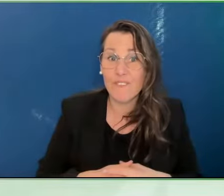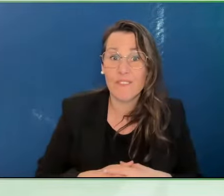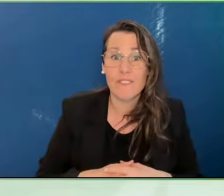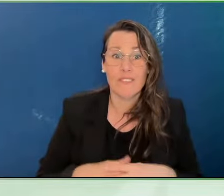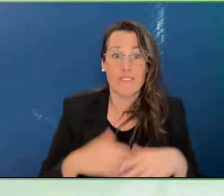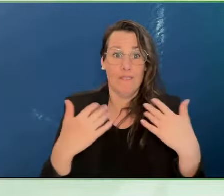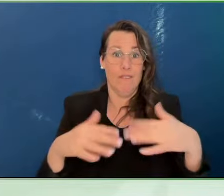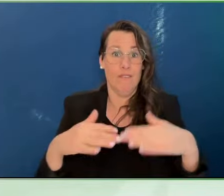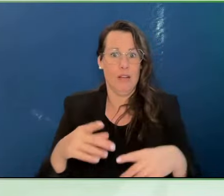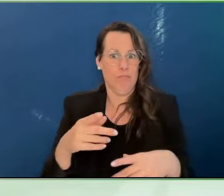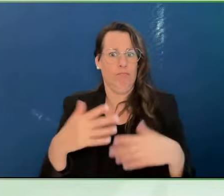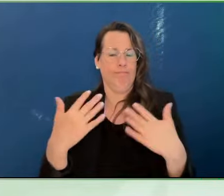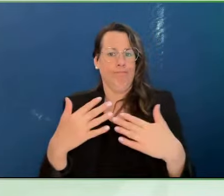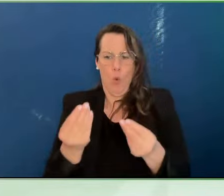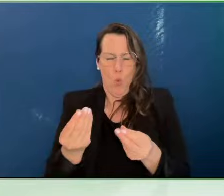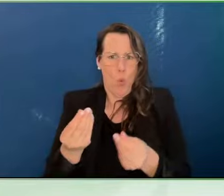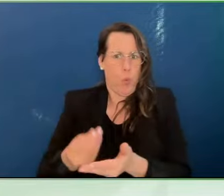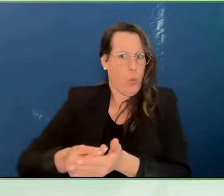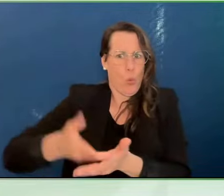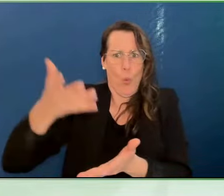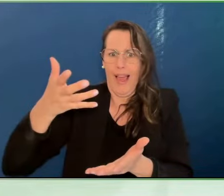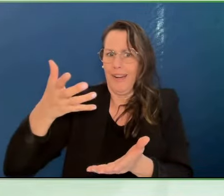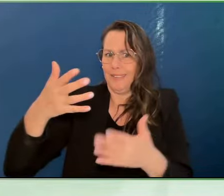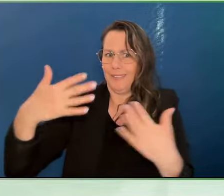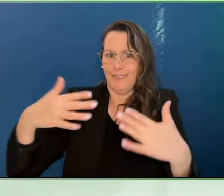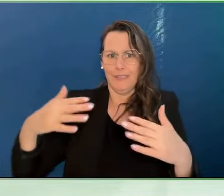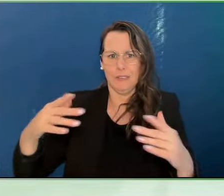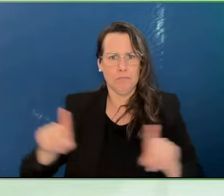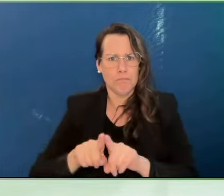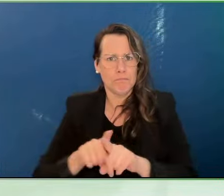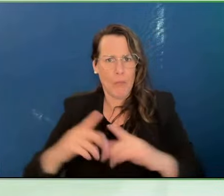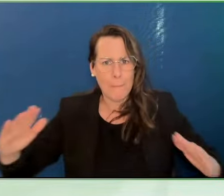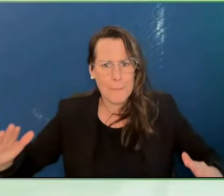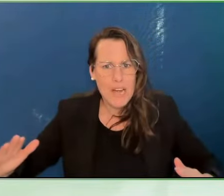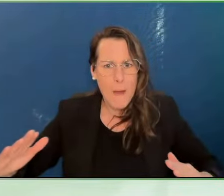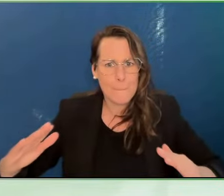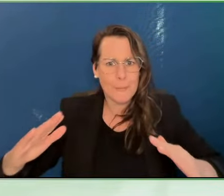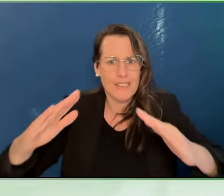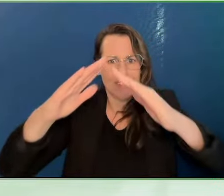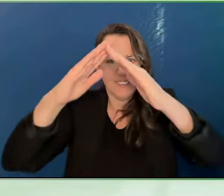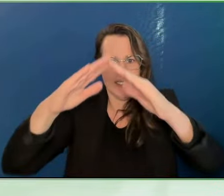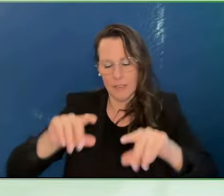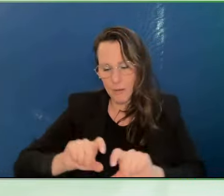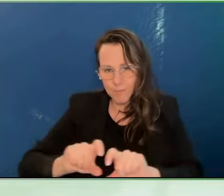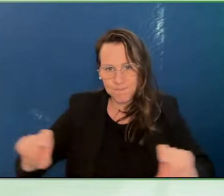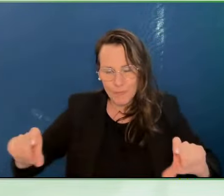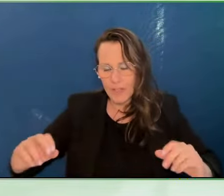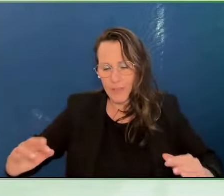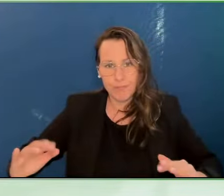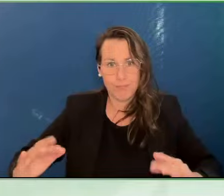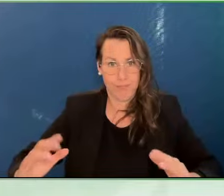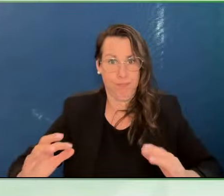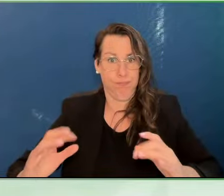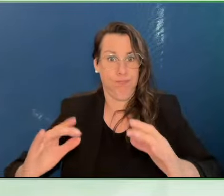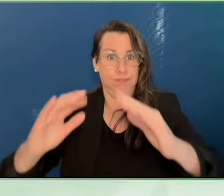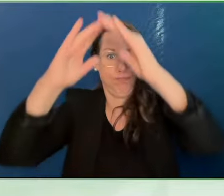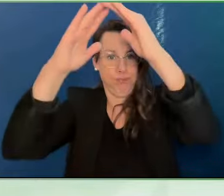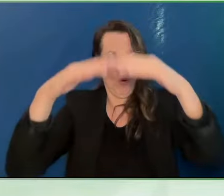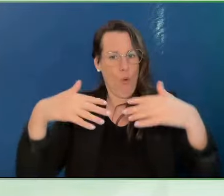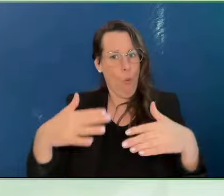Africa, or from South Africa or another country, sign language is very different, even if it's English. If we